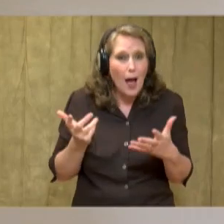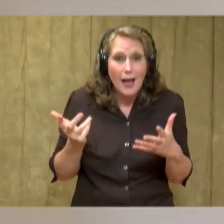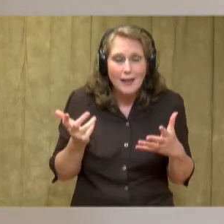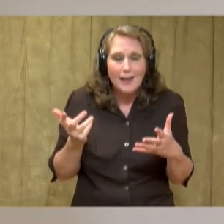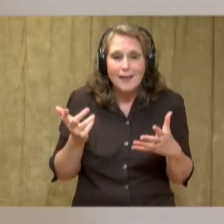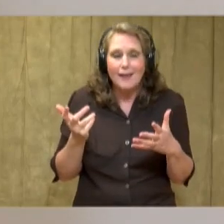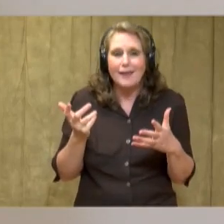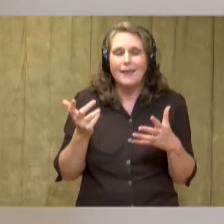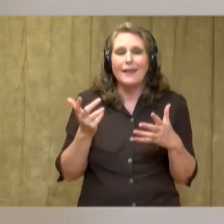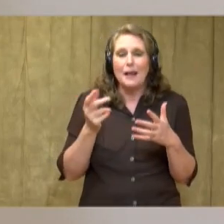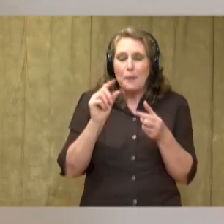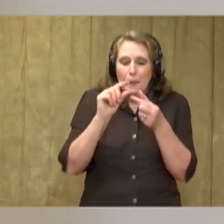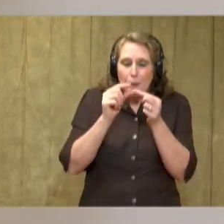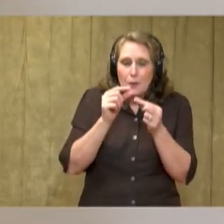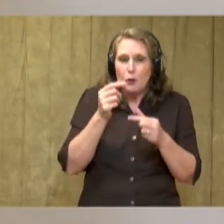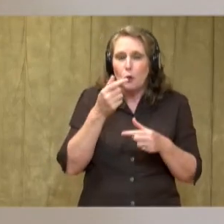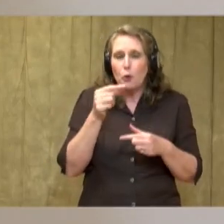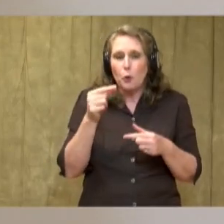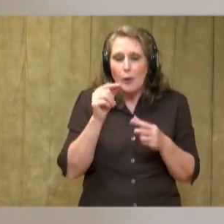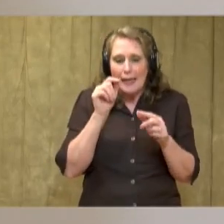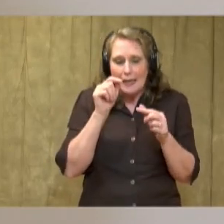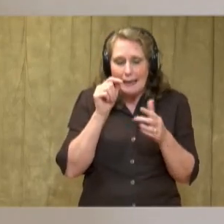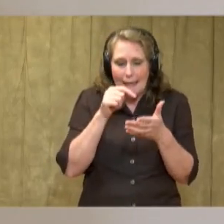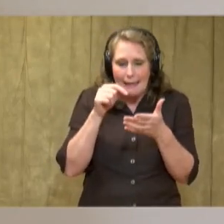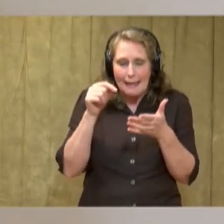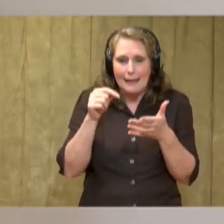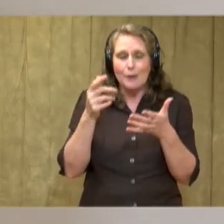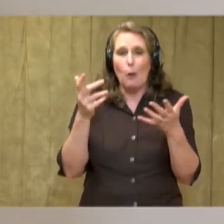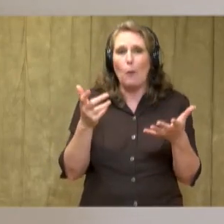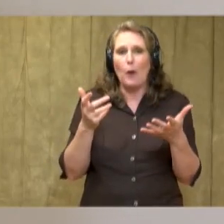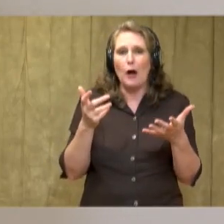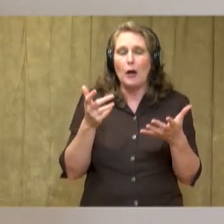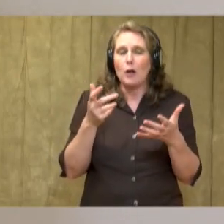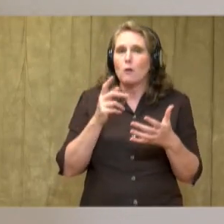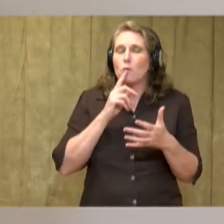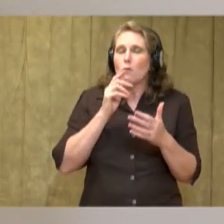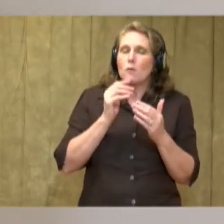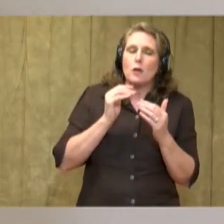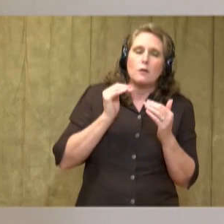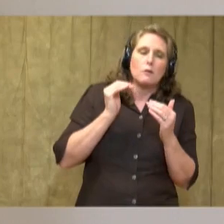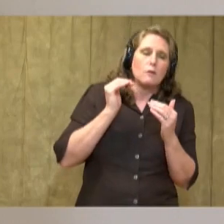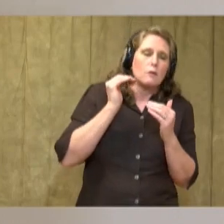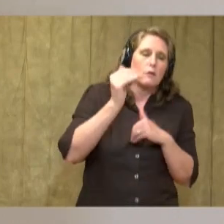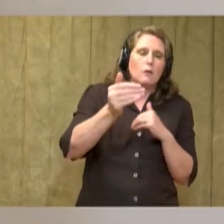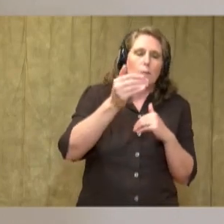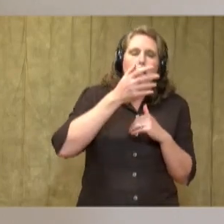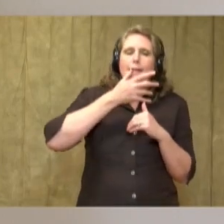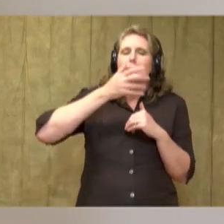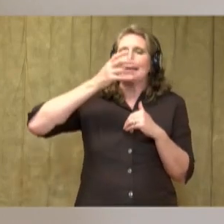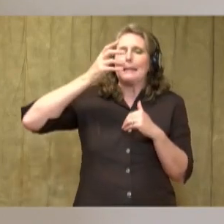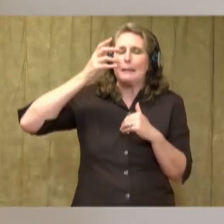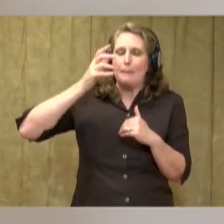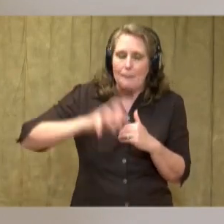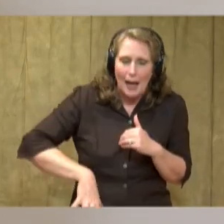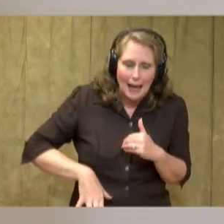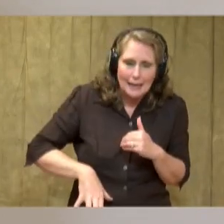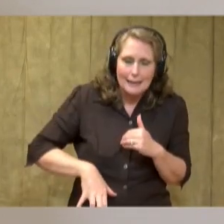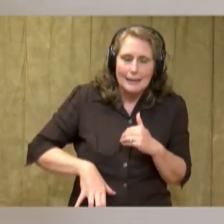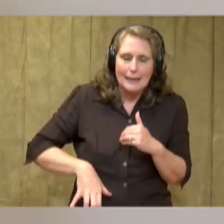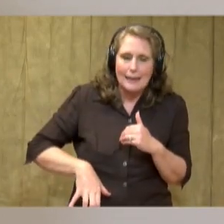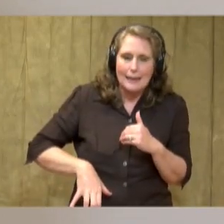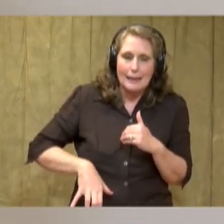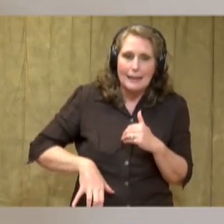Yes, the little green specks were some super spicy, those are some